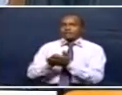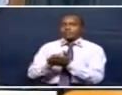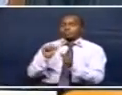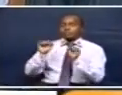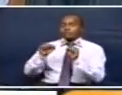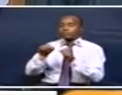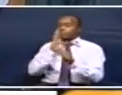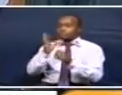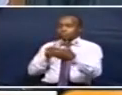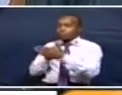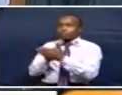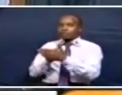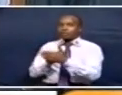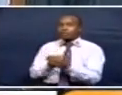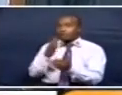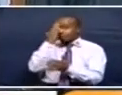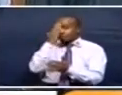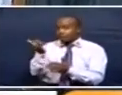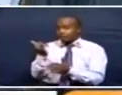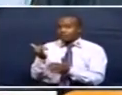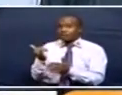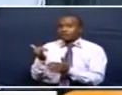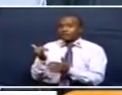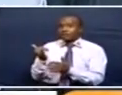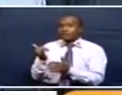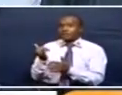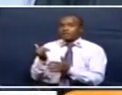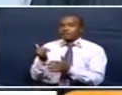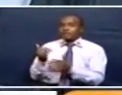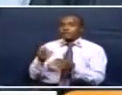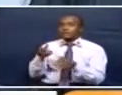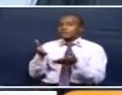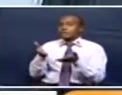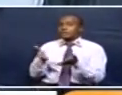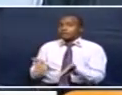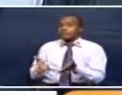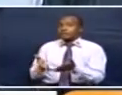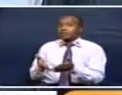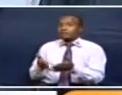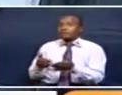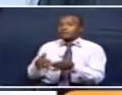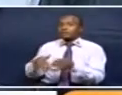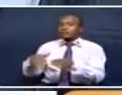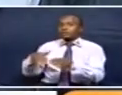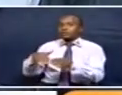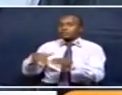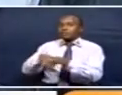contesting. The reason is she still apparently, allegedly, belongs to